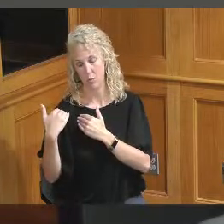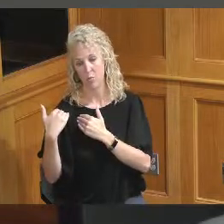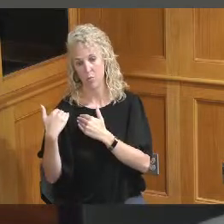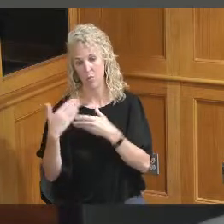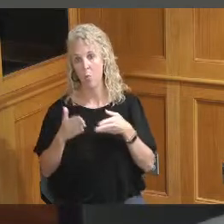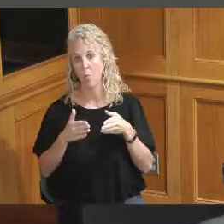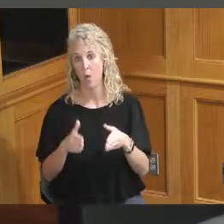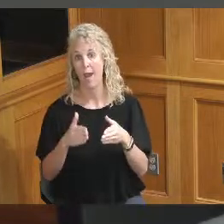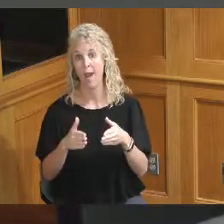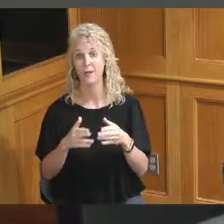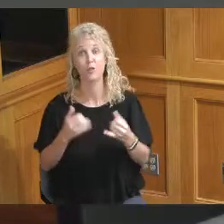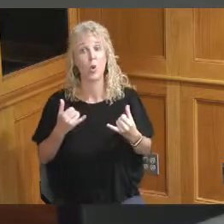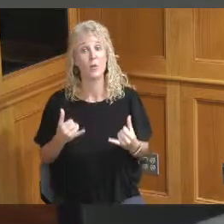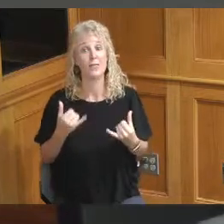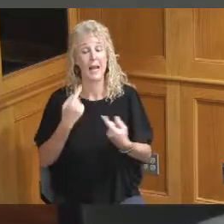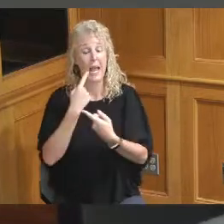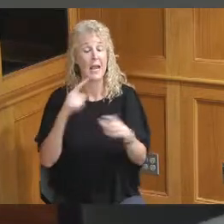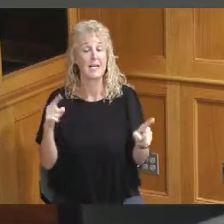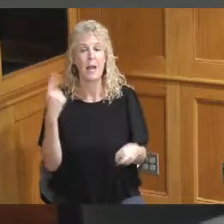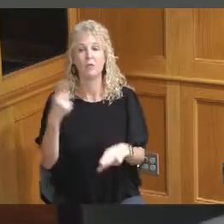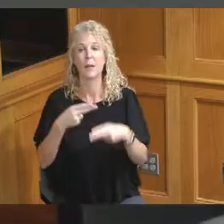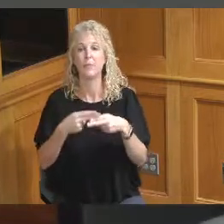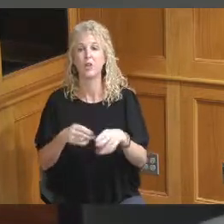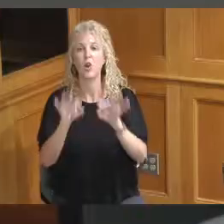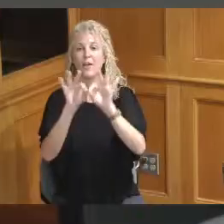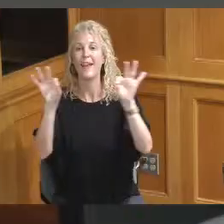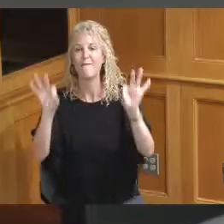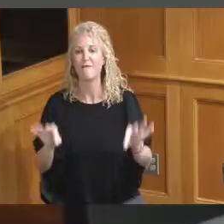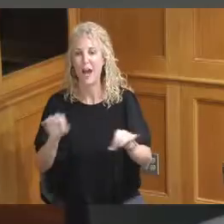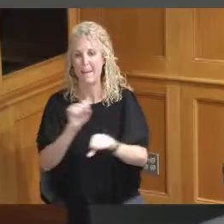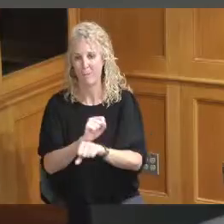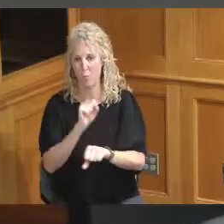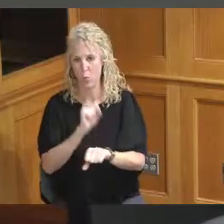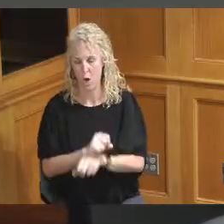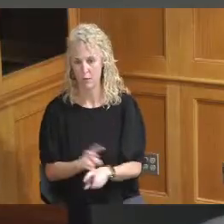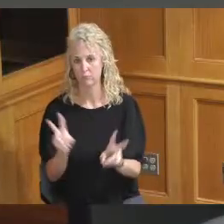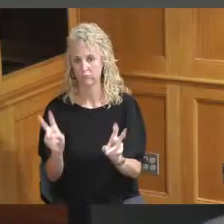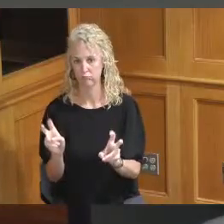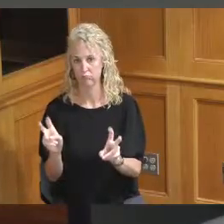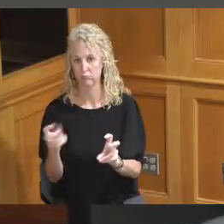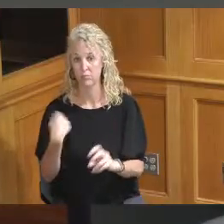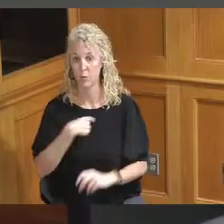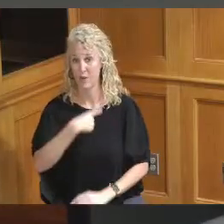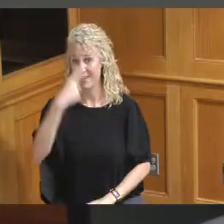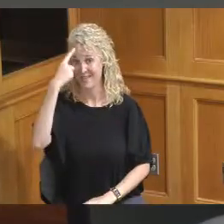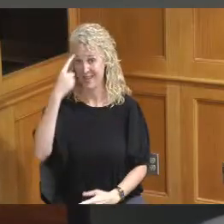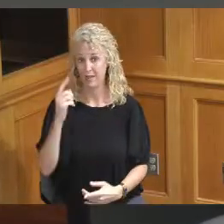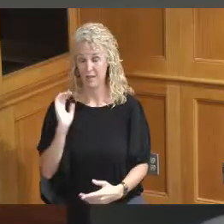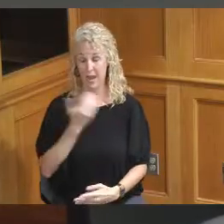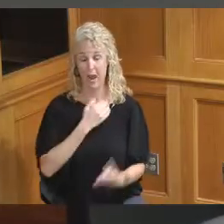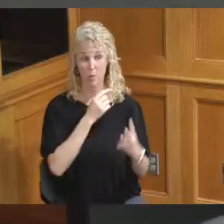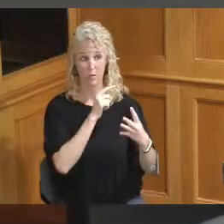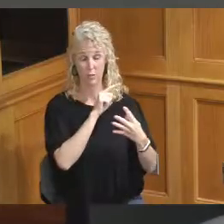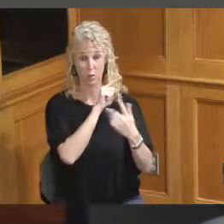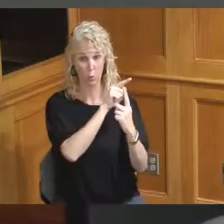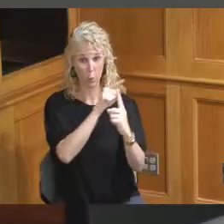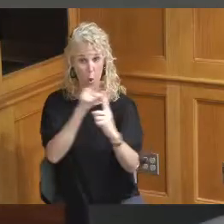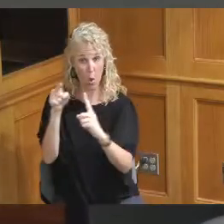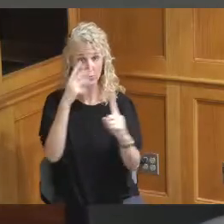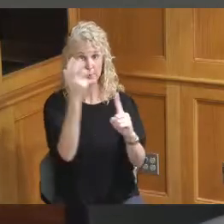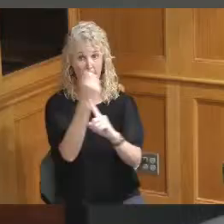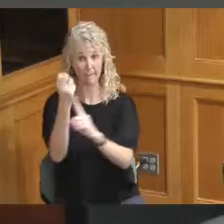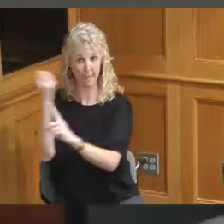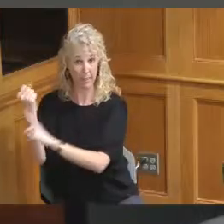of discussion, today we announce a framework of a deal for your consideration that we believe accomplishes these goals. To be